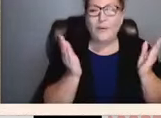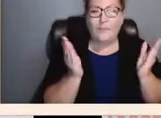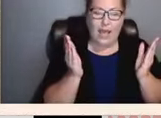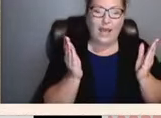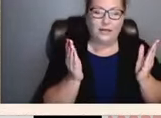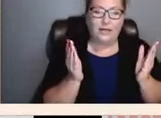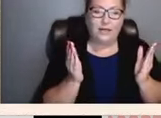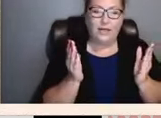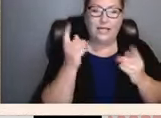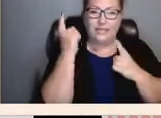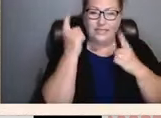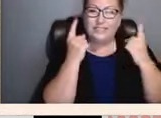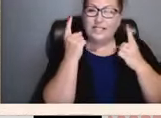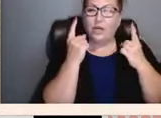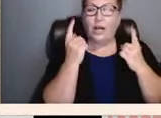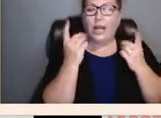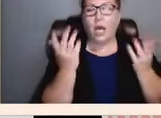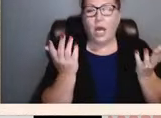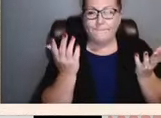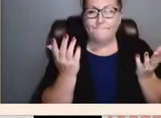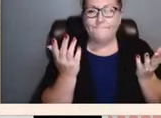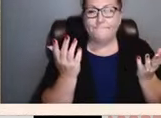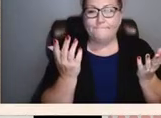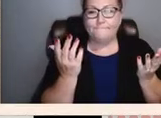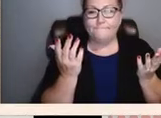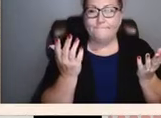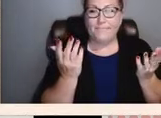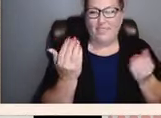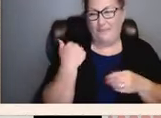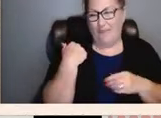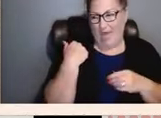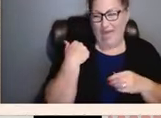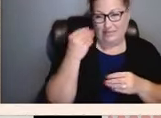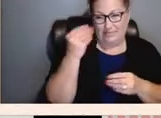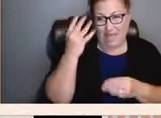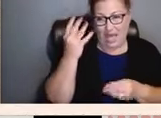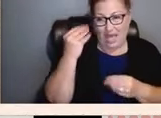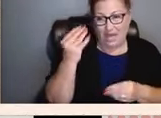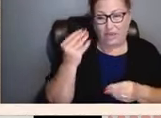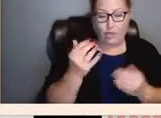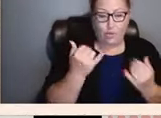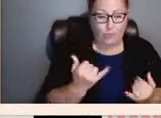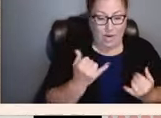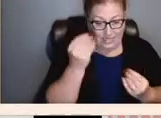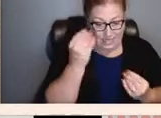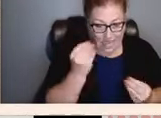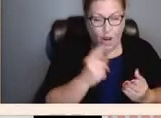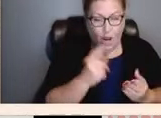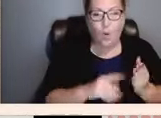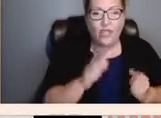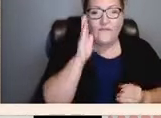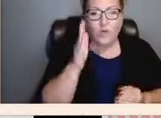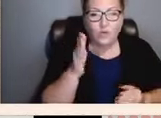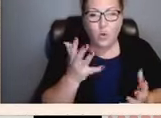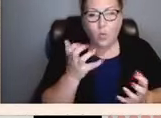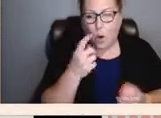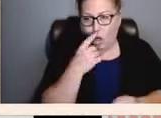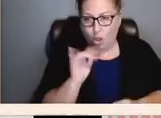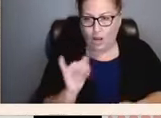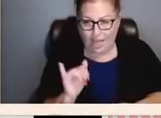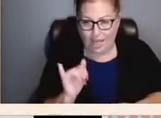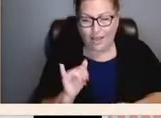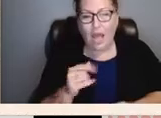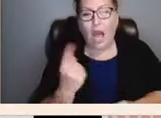considering the past data, the present, and what we want the future to look like. I always mention